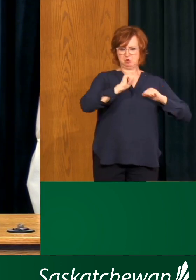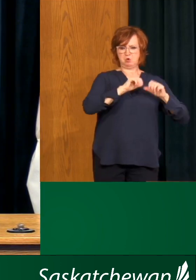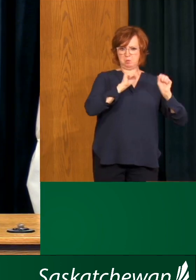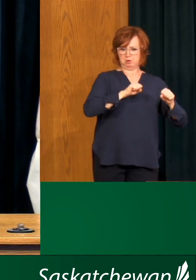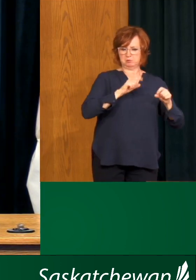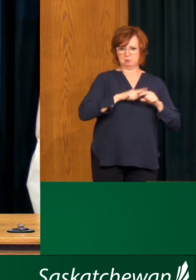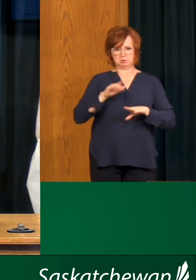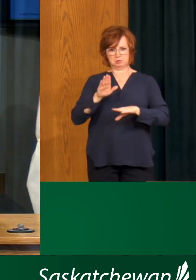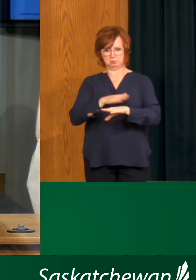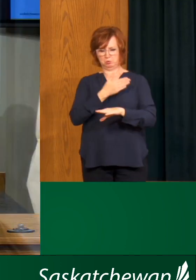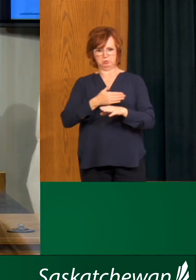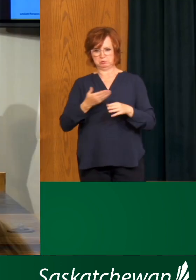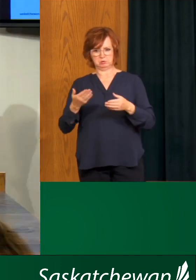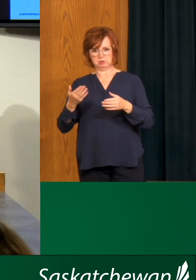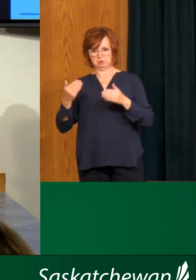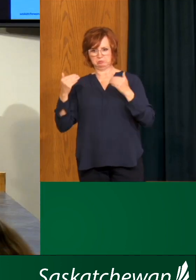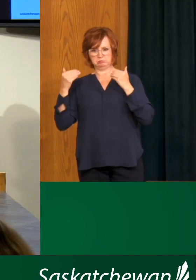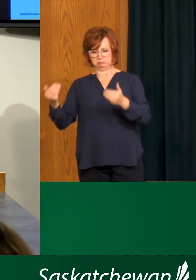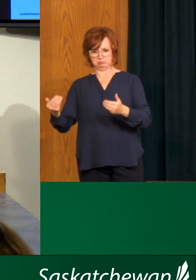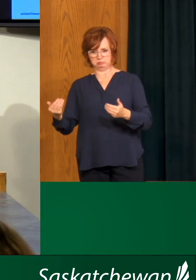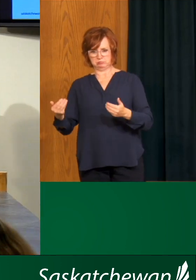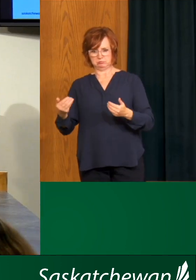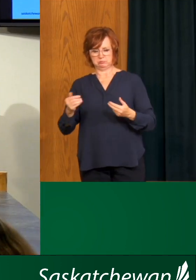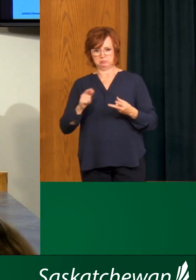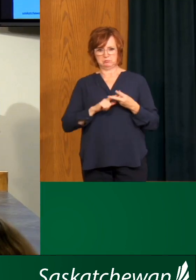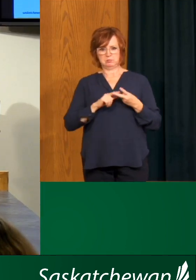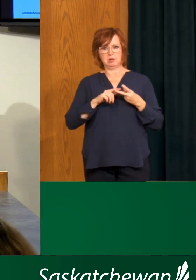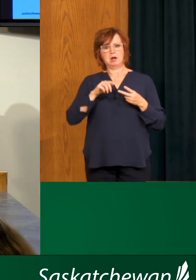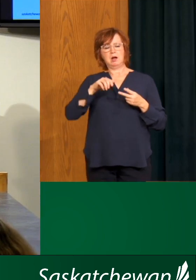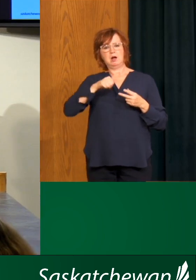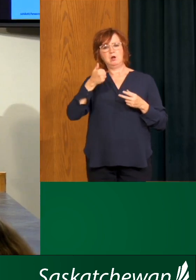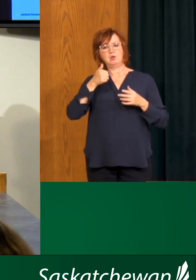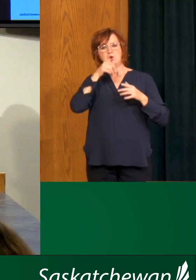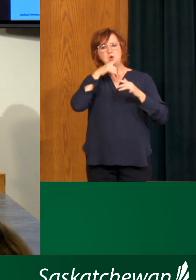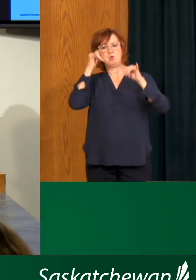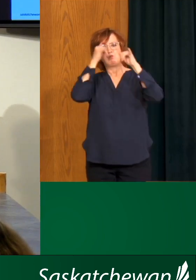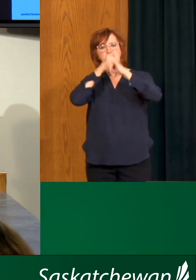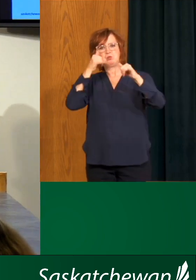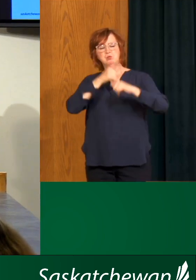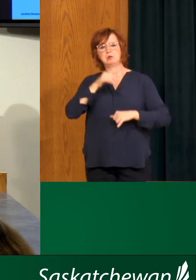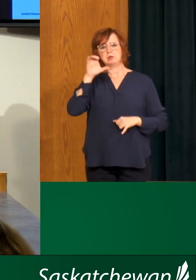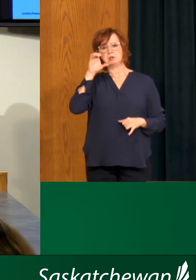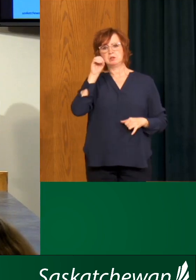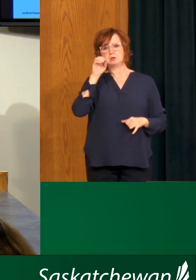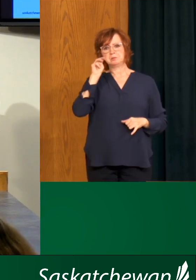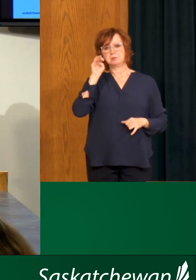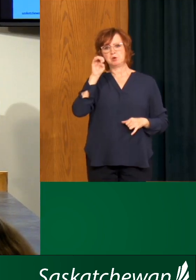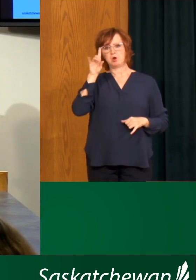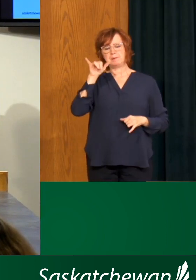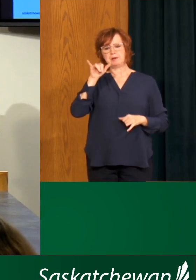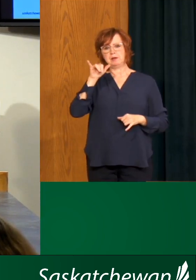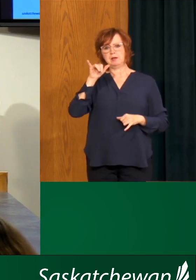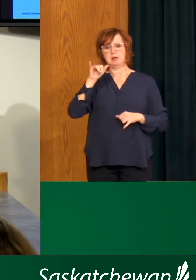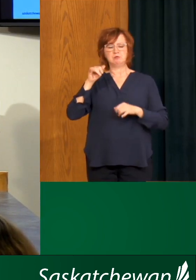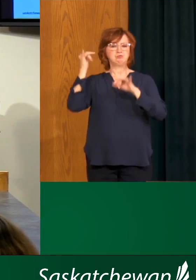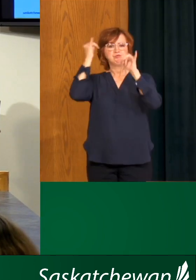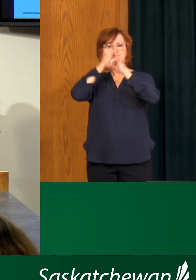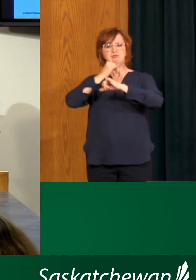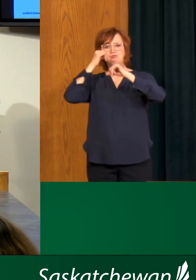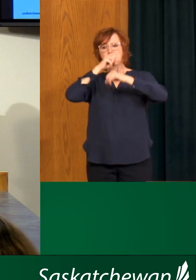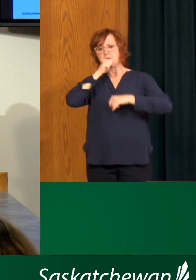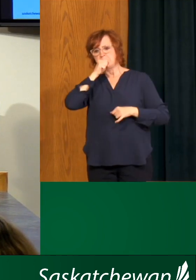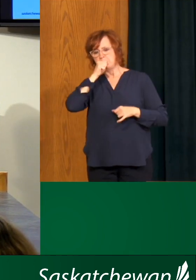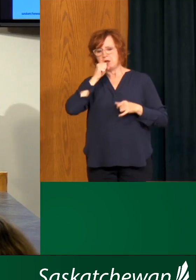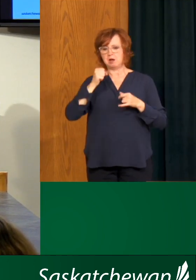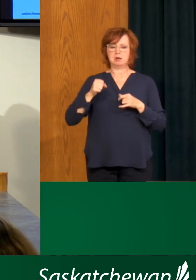performances or comedy shows or whatever might still, be waiting. And also, will those